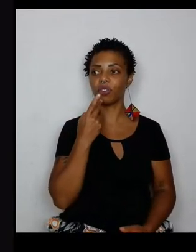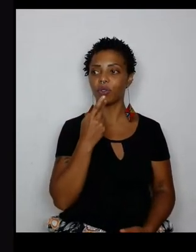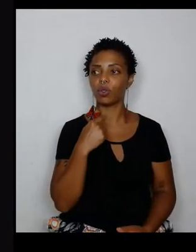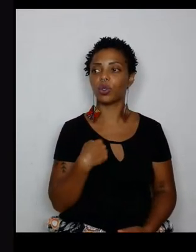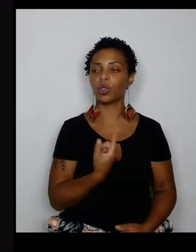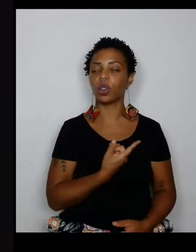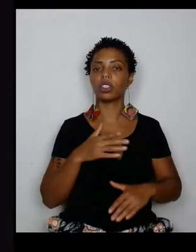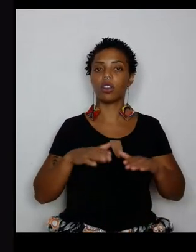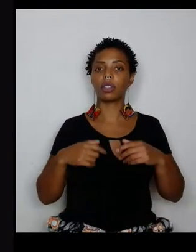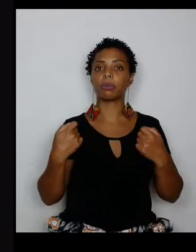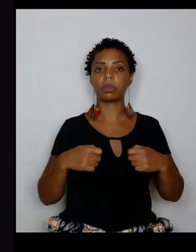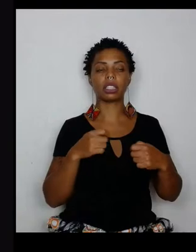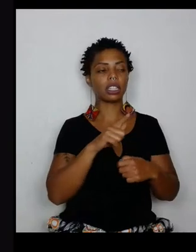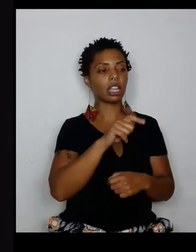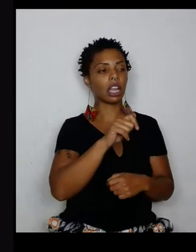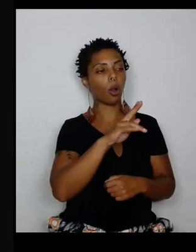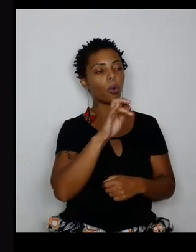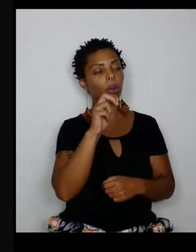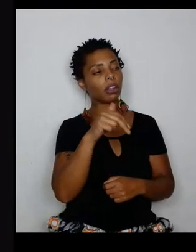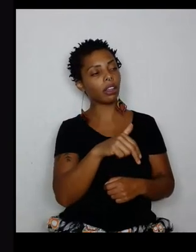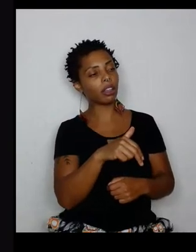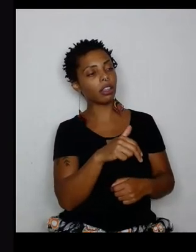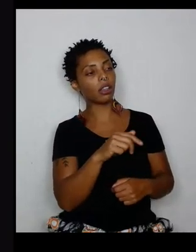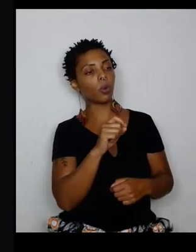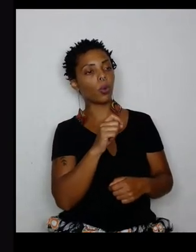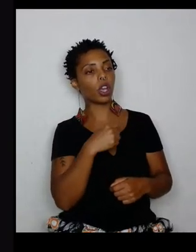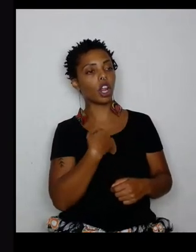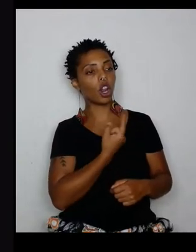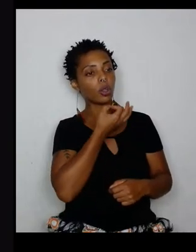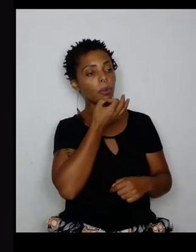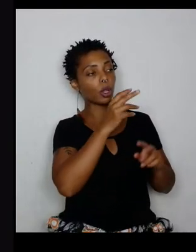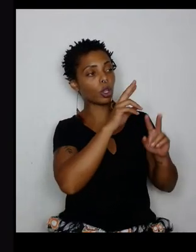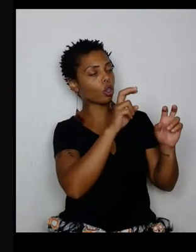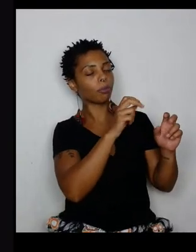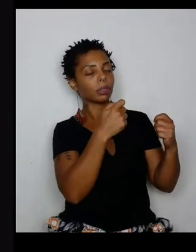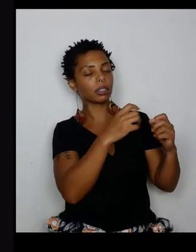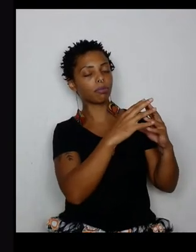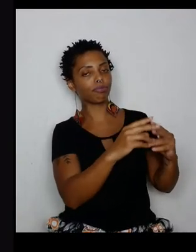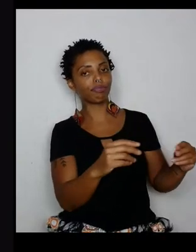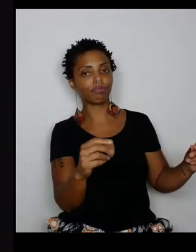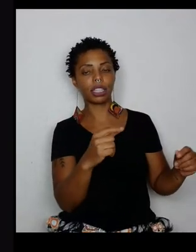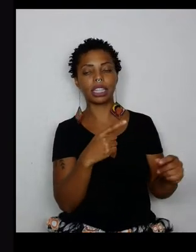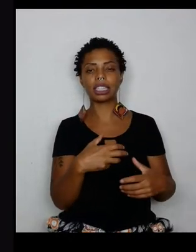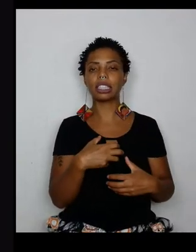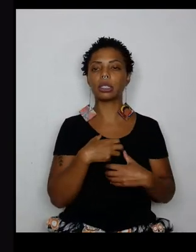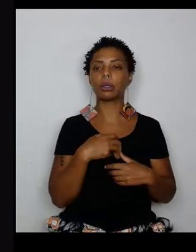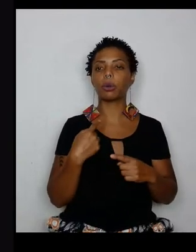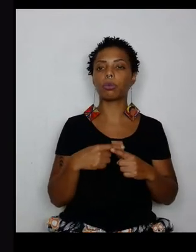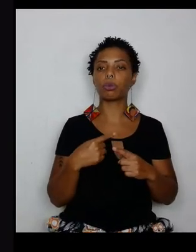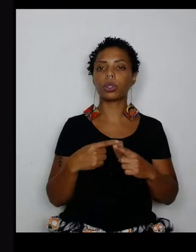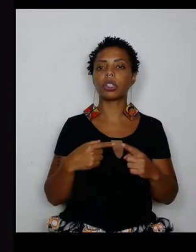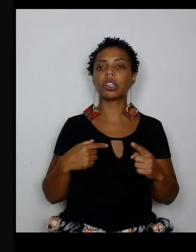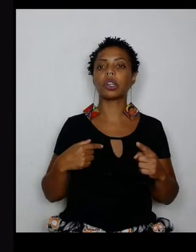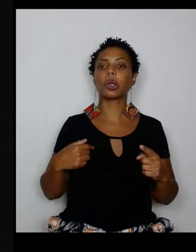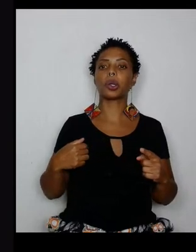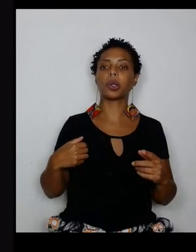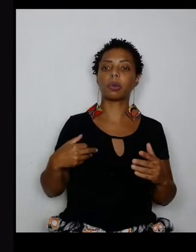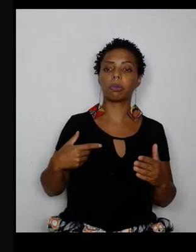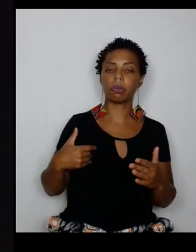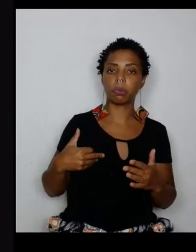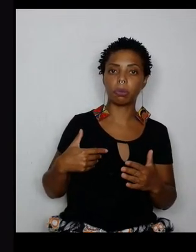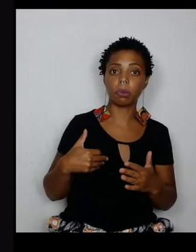wonder if some of the reasons why gogan keeps lingering and figuring in our mindsets across all these various exhibitions and